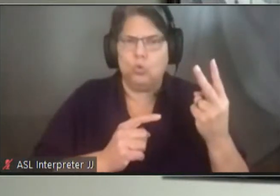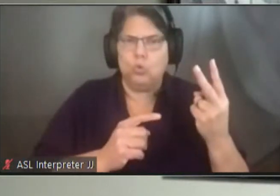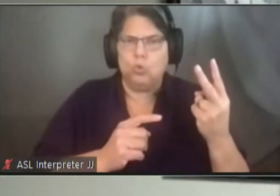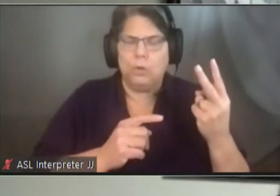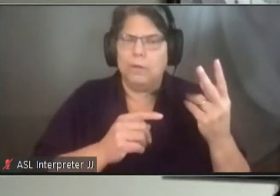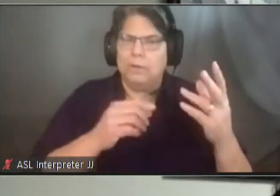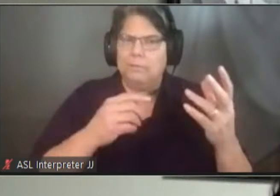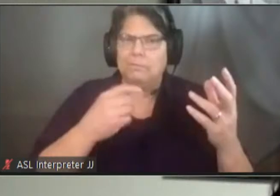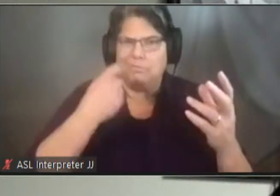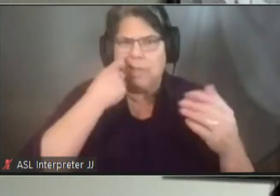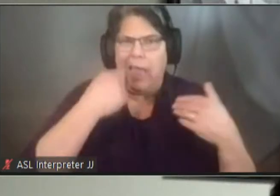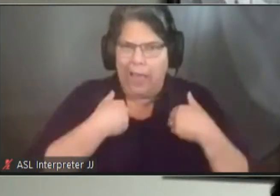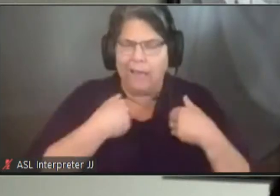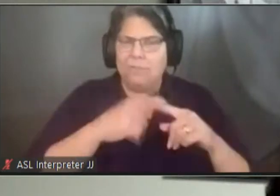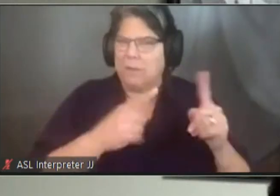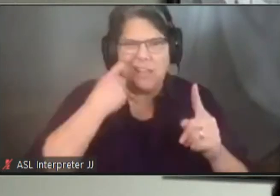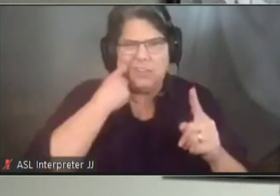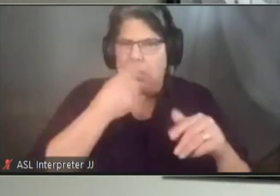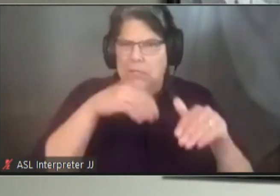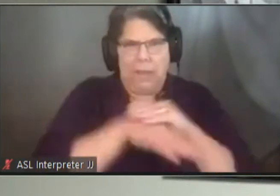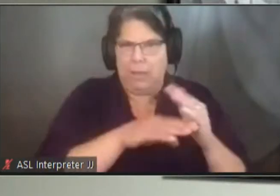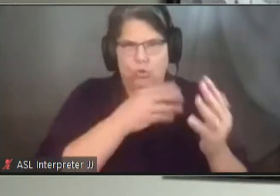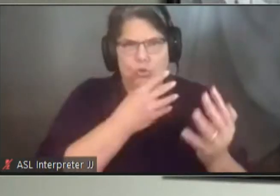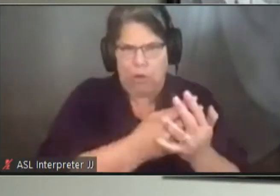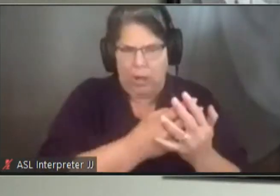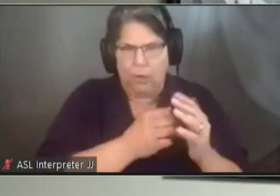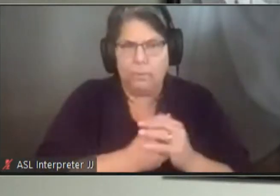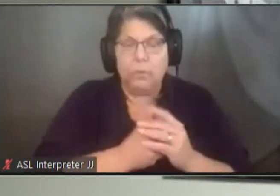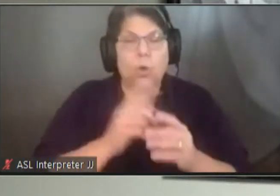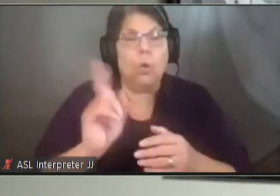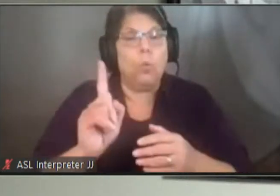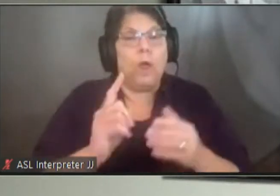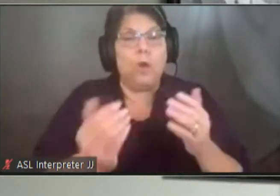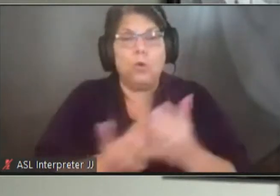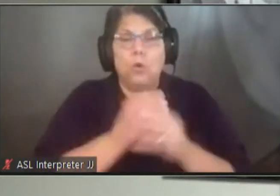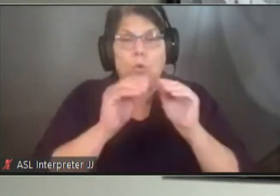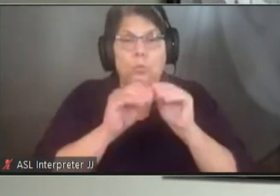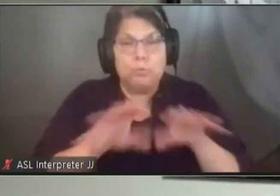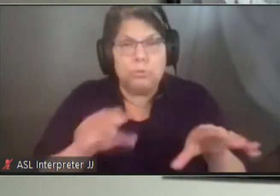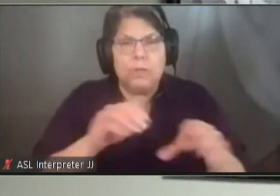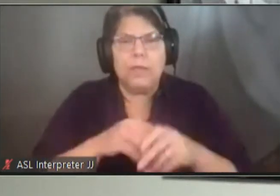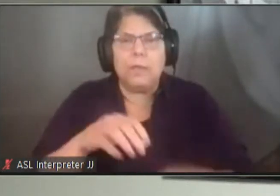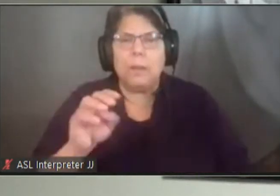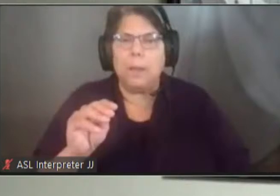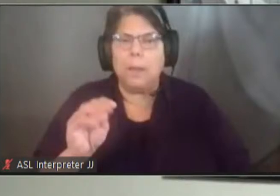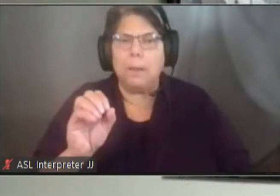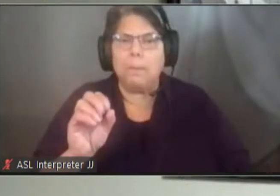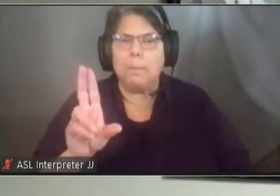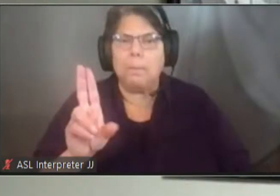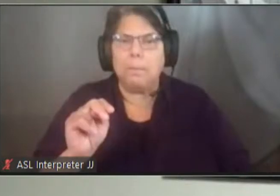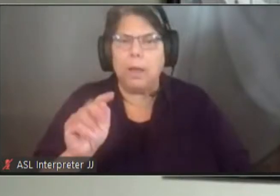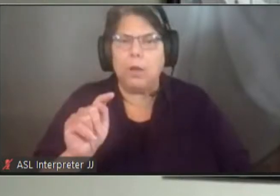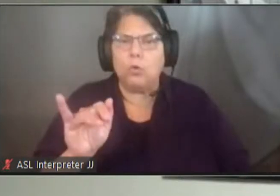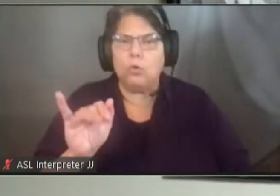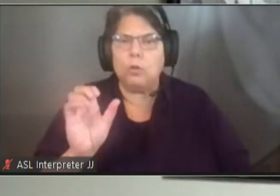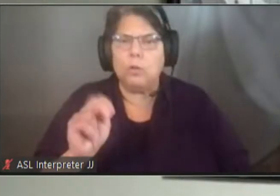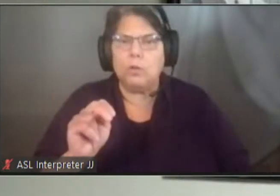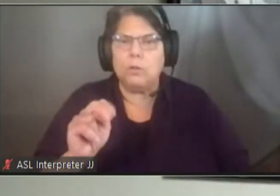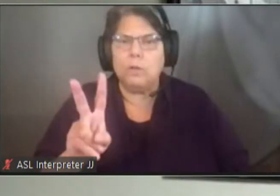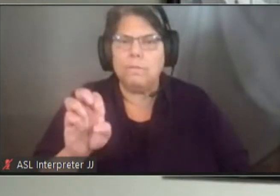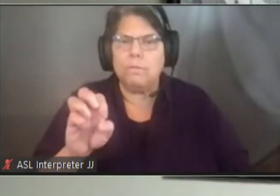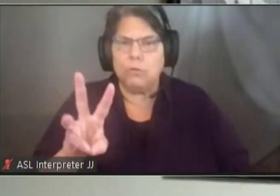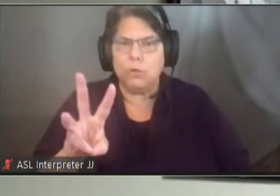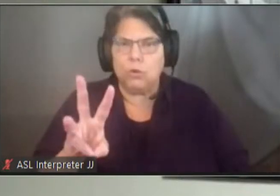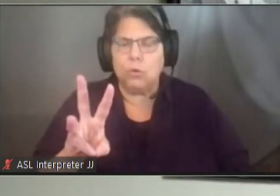jail. The new outbreak is in Mountain View Assisted Living, where 23 residents and 7